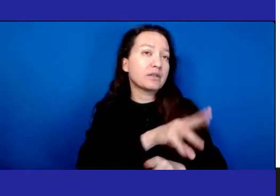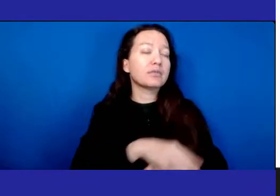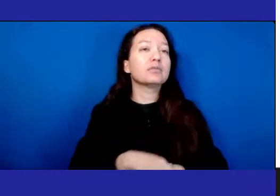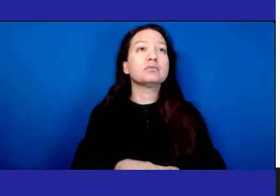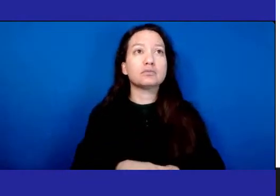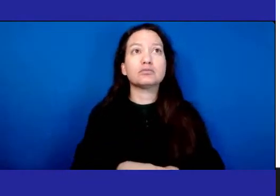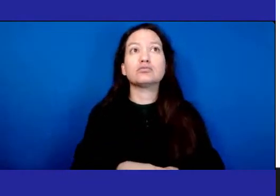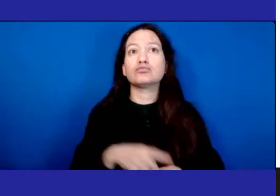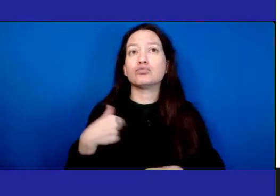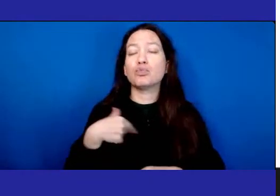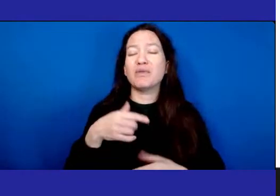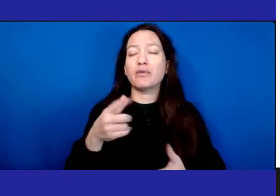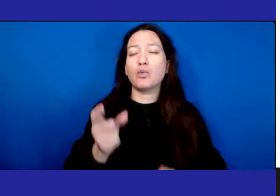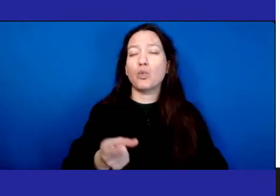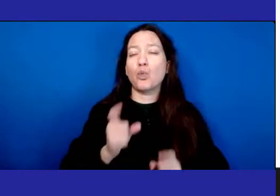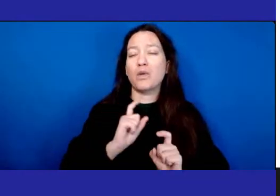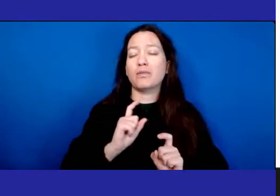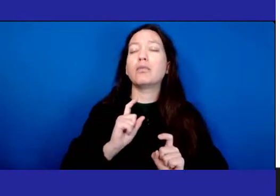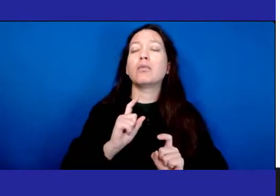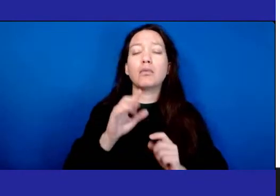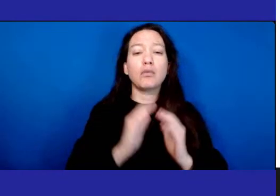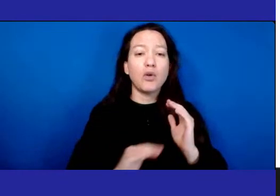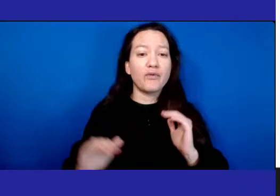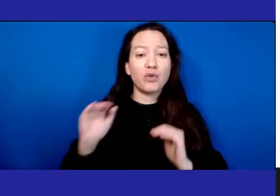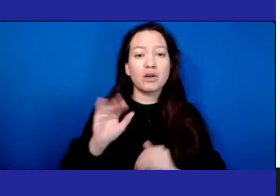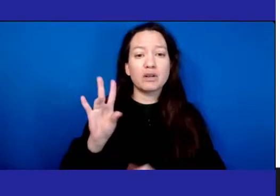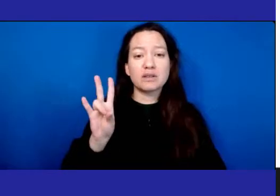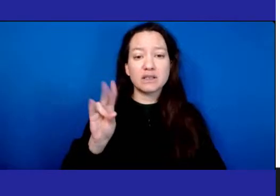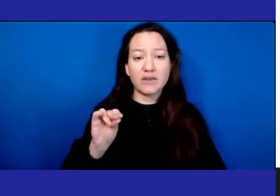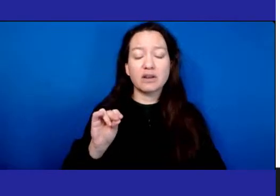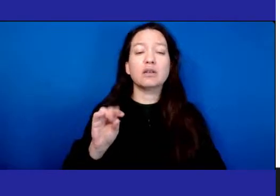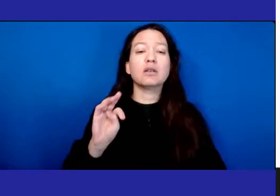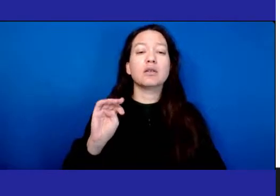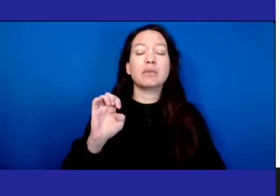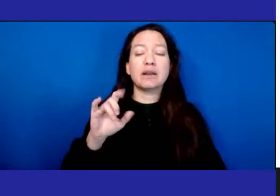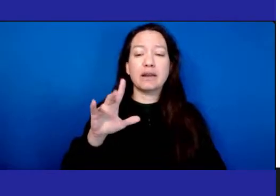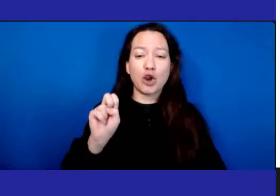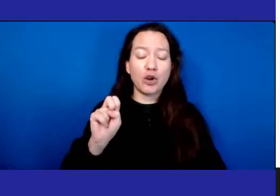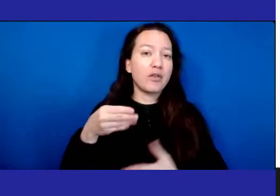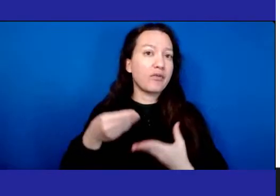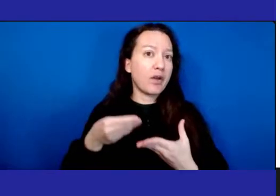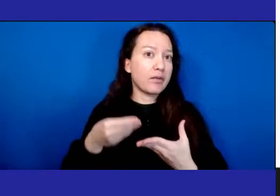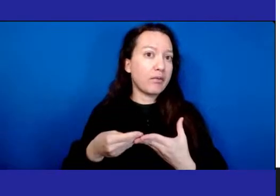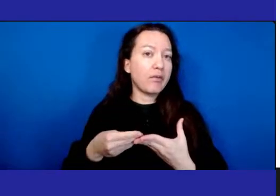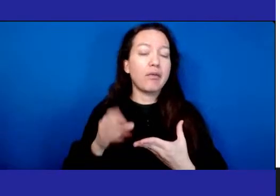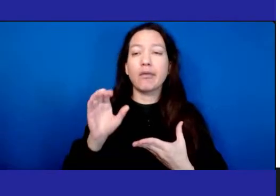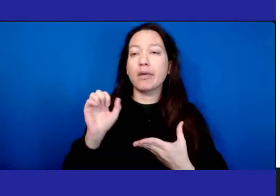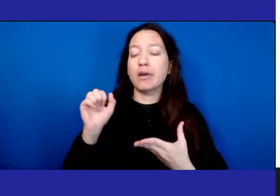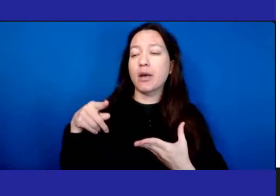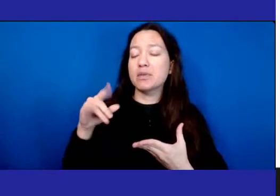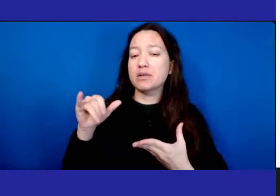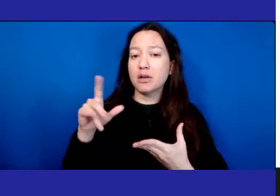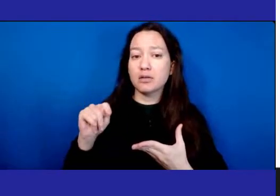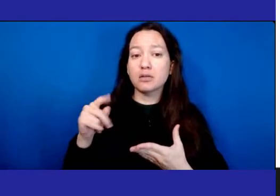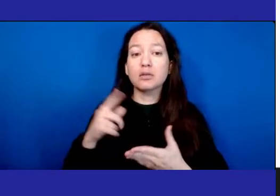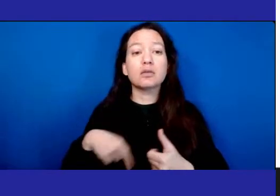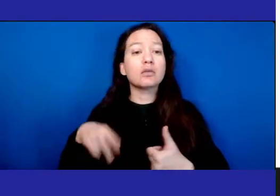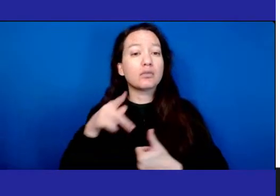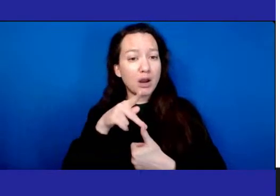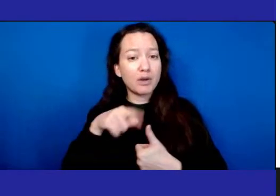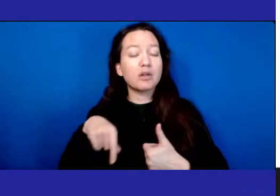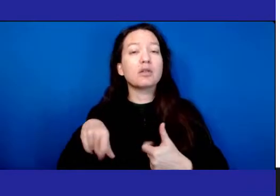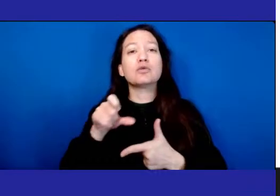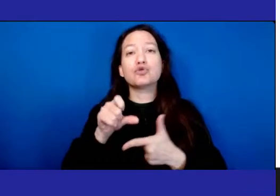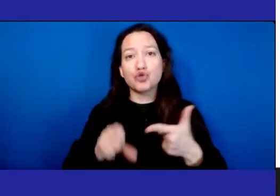awarded over 70 Medicare-funded cap slots across primary care, surgery,